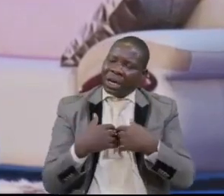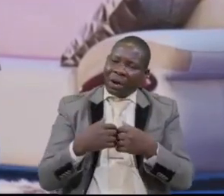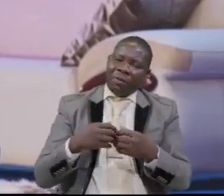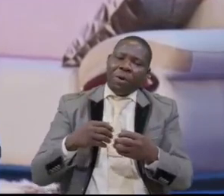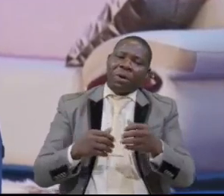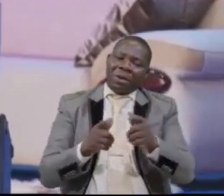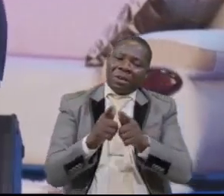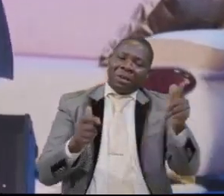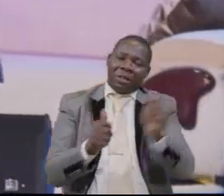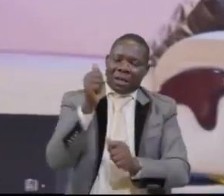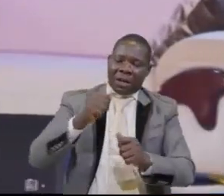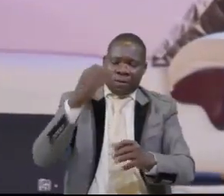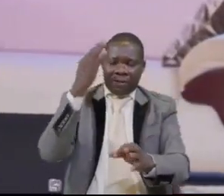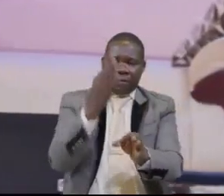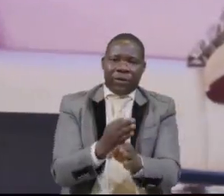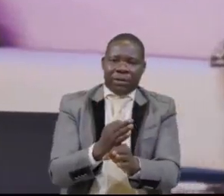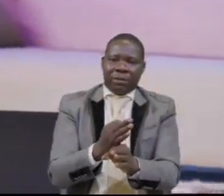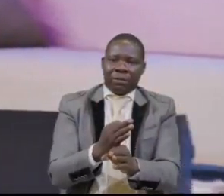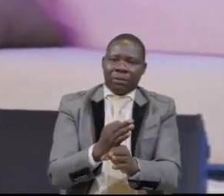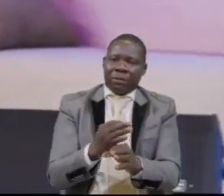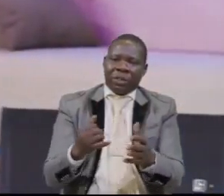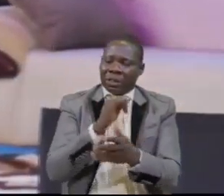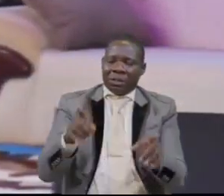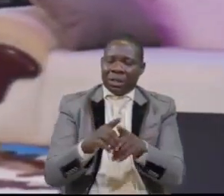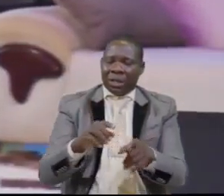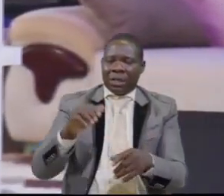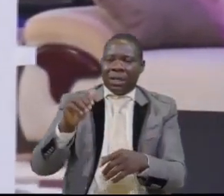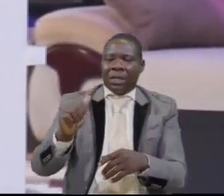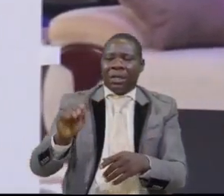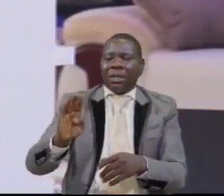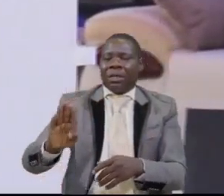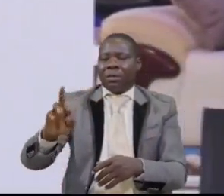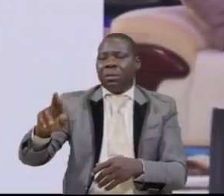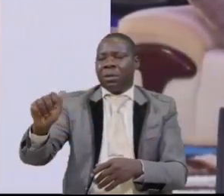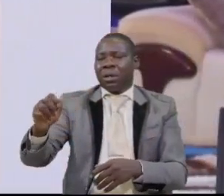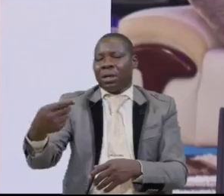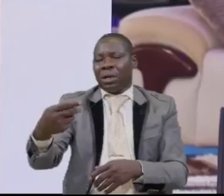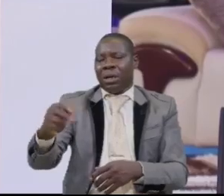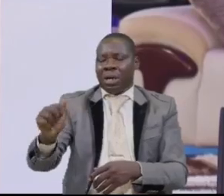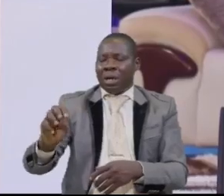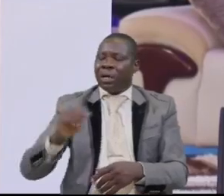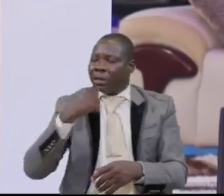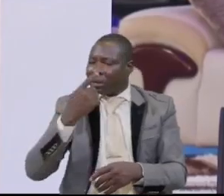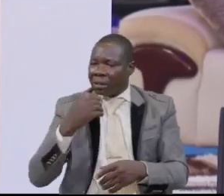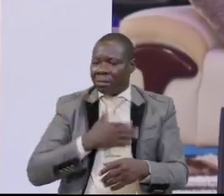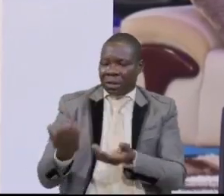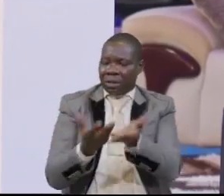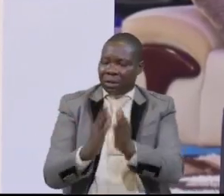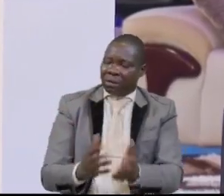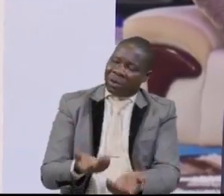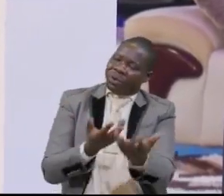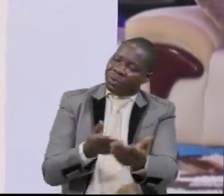Faith it's like Abraham saying my servant stay there I and this large